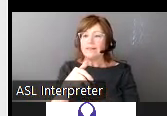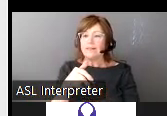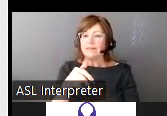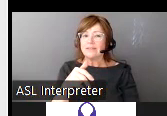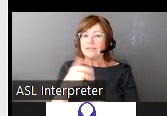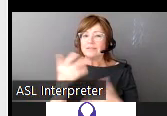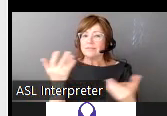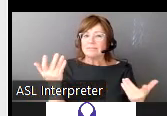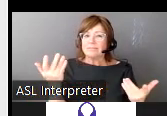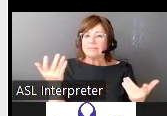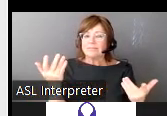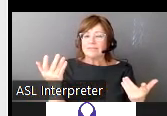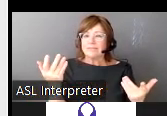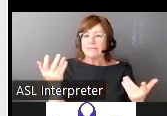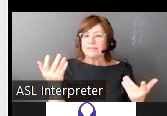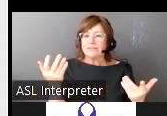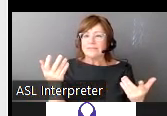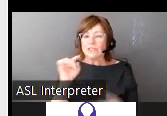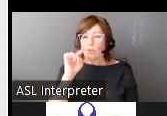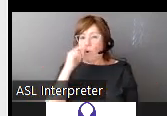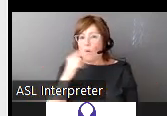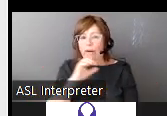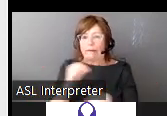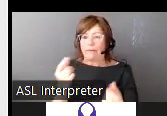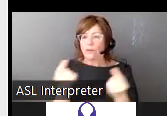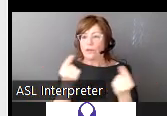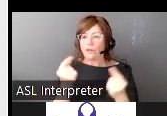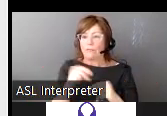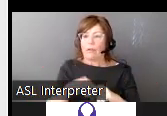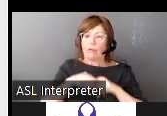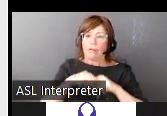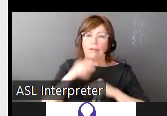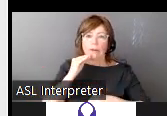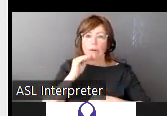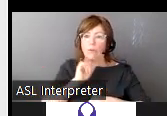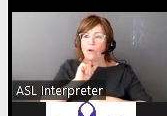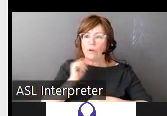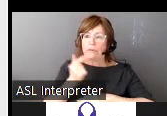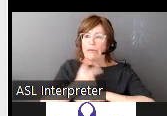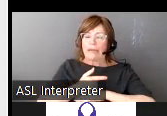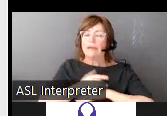whole day and it is boring, end quote. This older man in his late 60s is a permanent resident